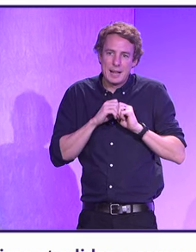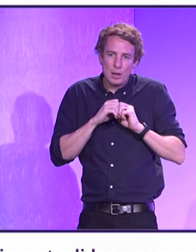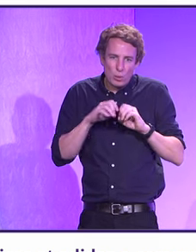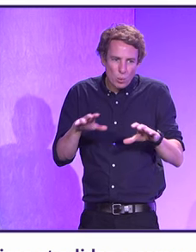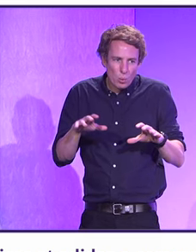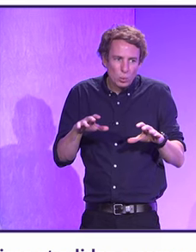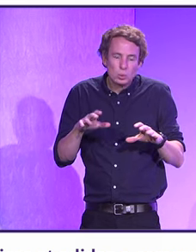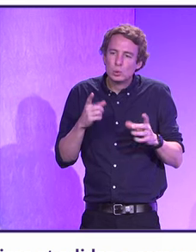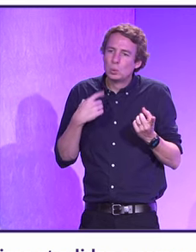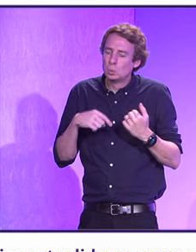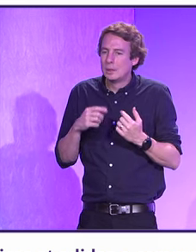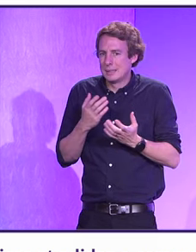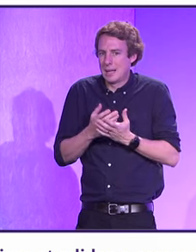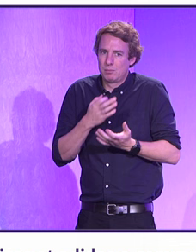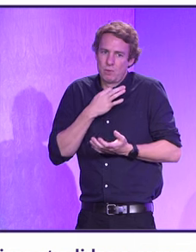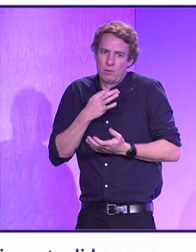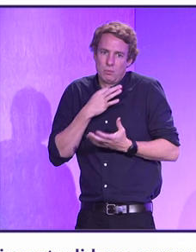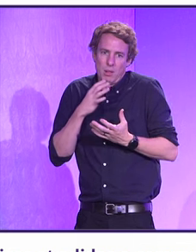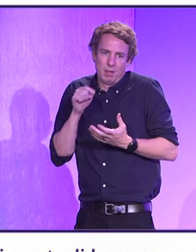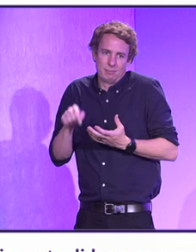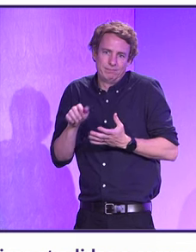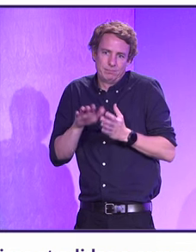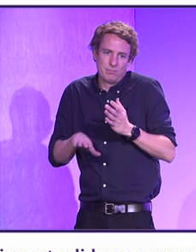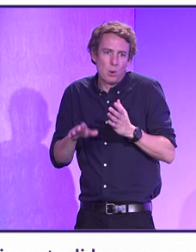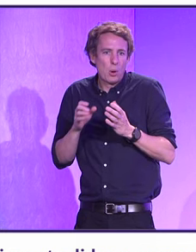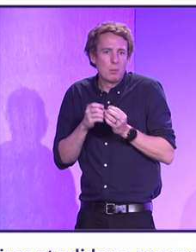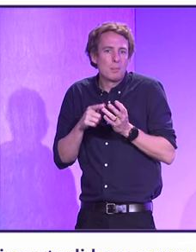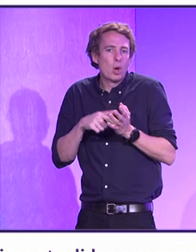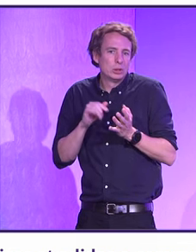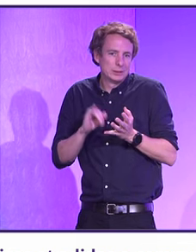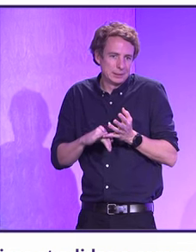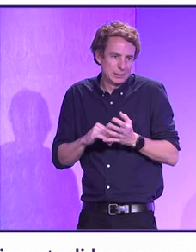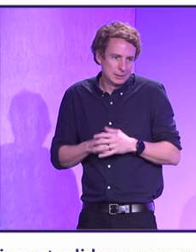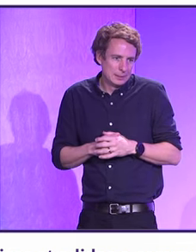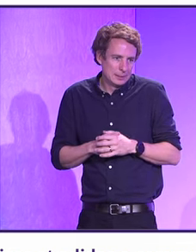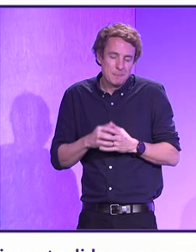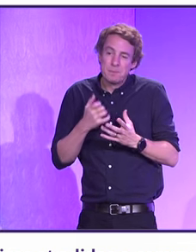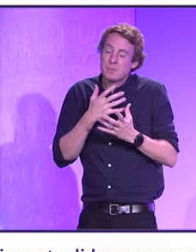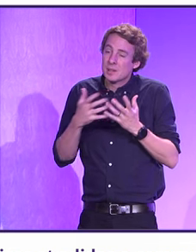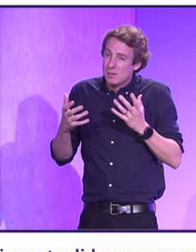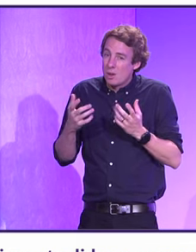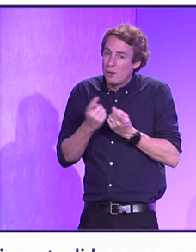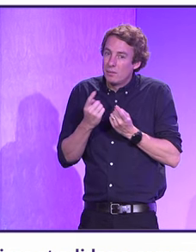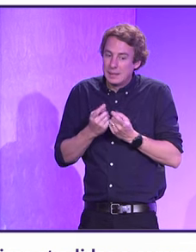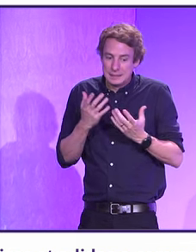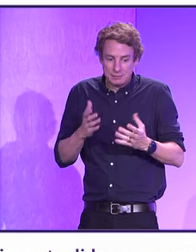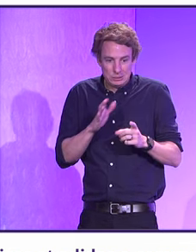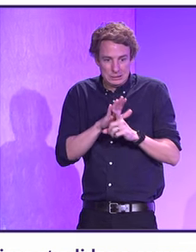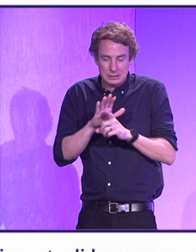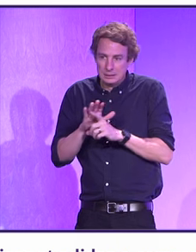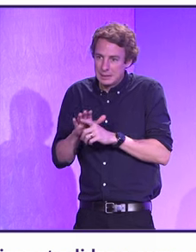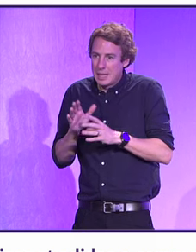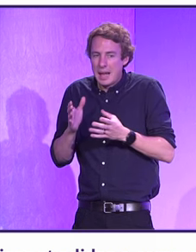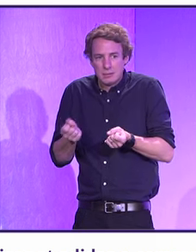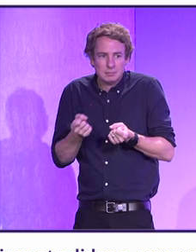So we are like more susceptible to the bots. And we do a lot of things from the CDN. We also